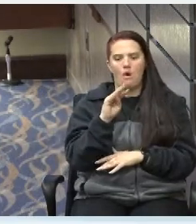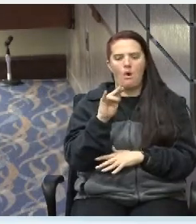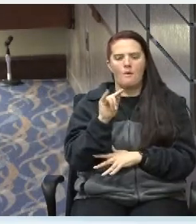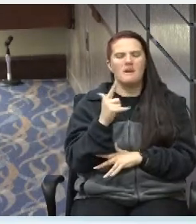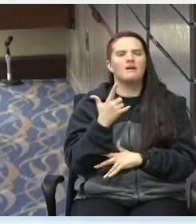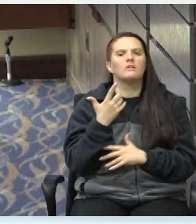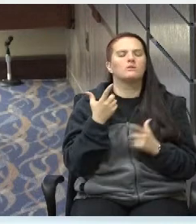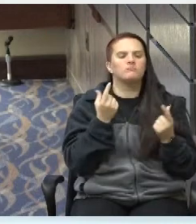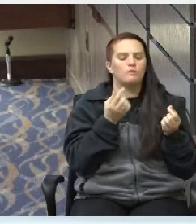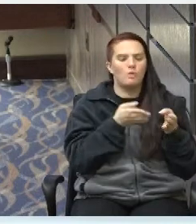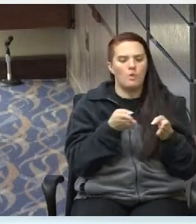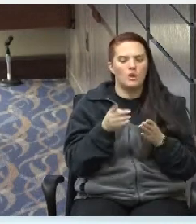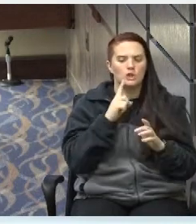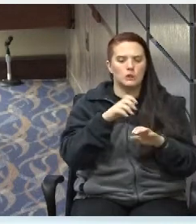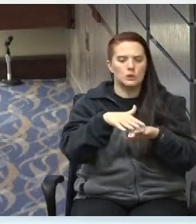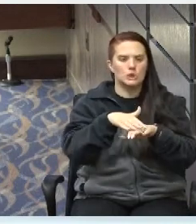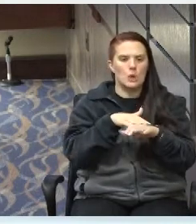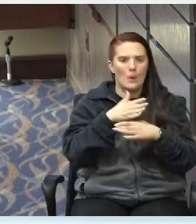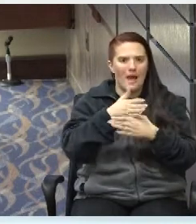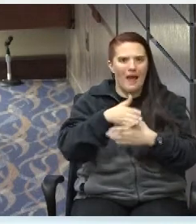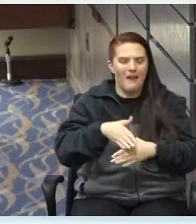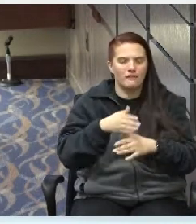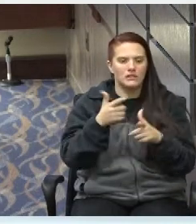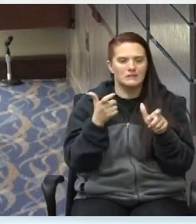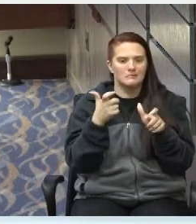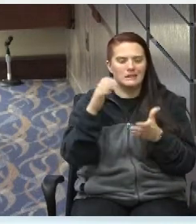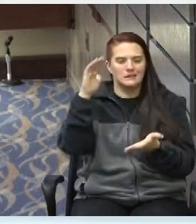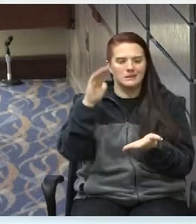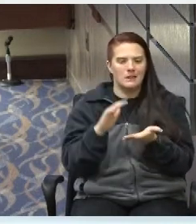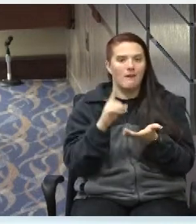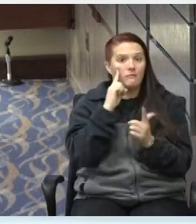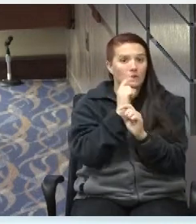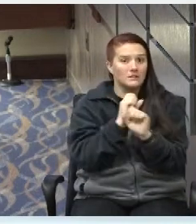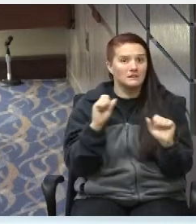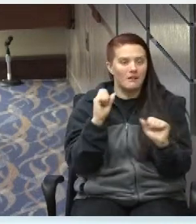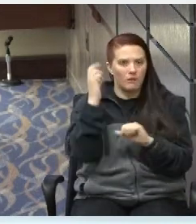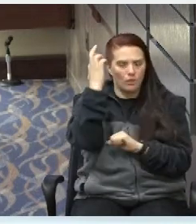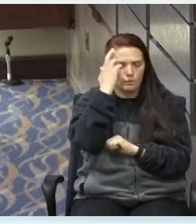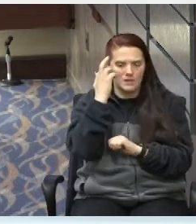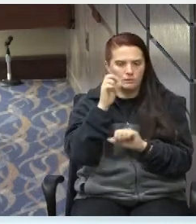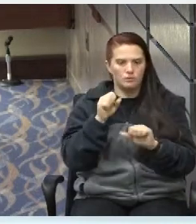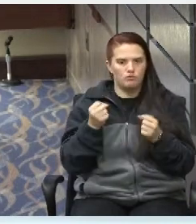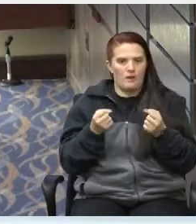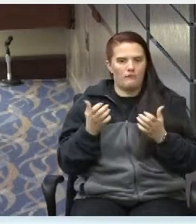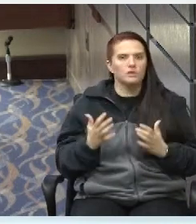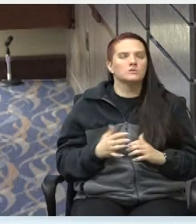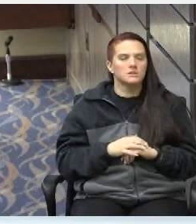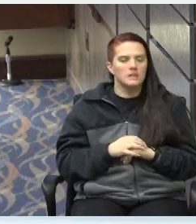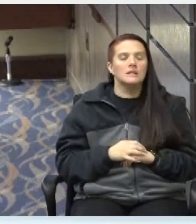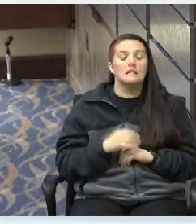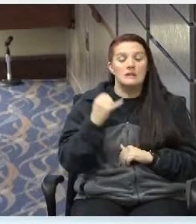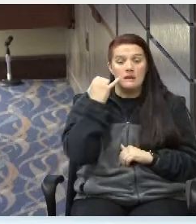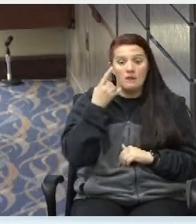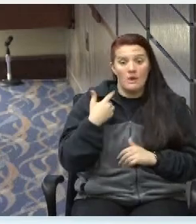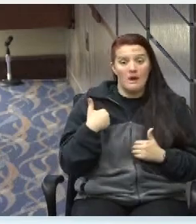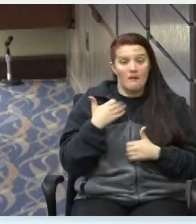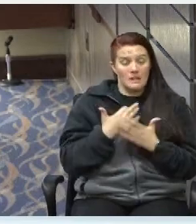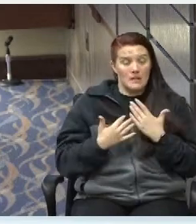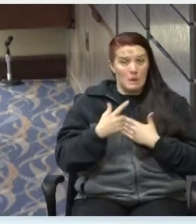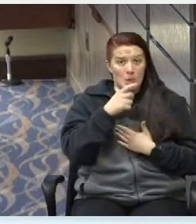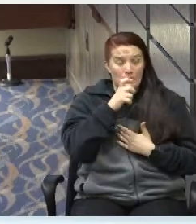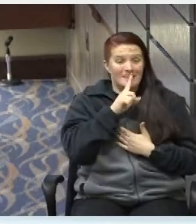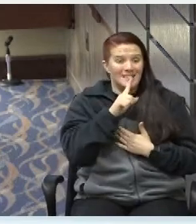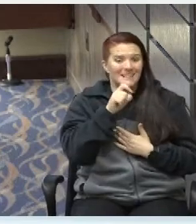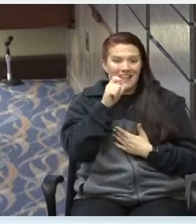measures that should slow average speeds down for safe and reasonable drivers. So if you have someone who is not